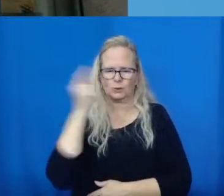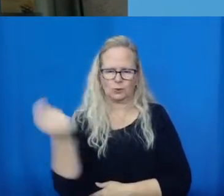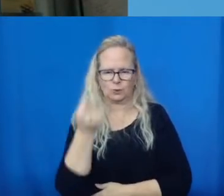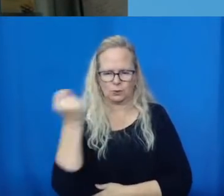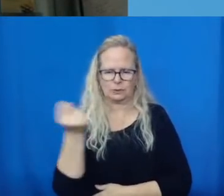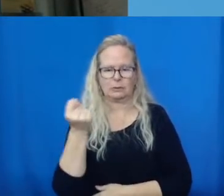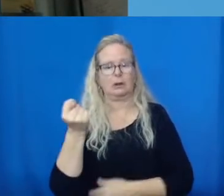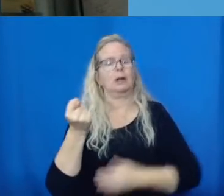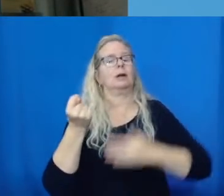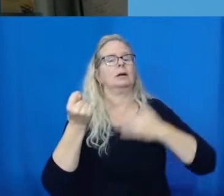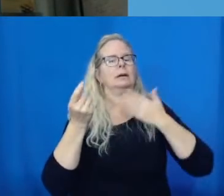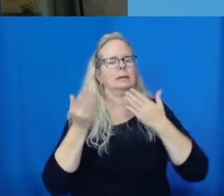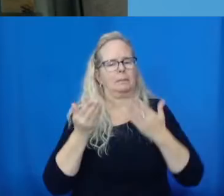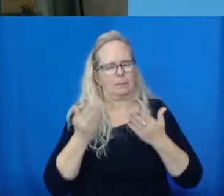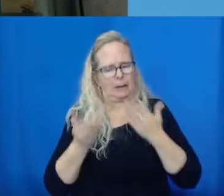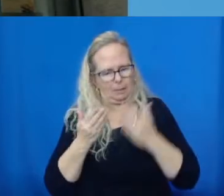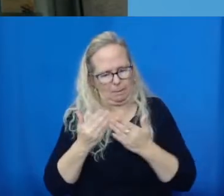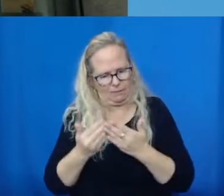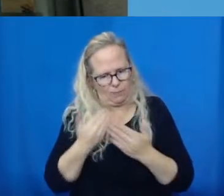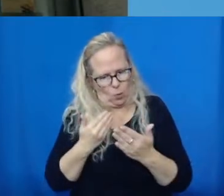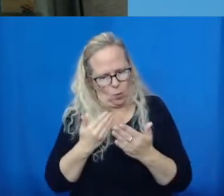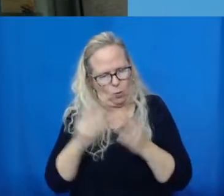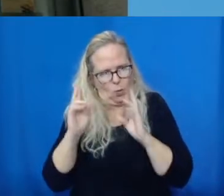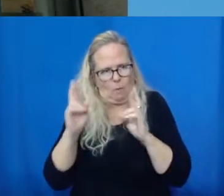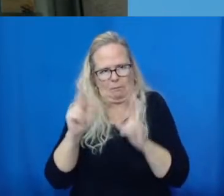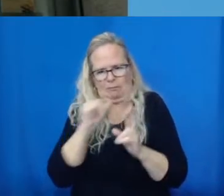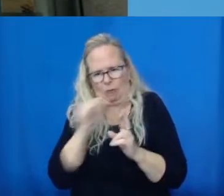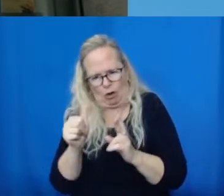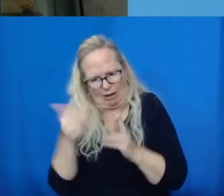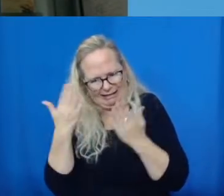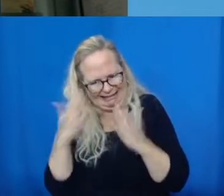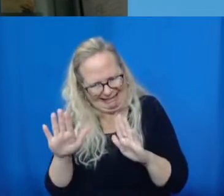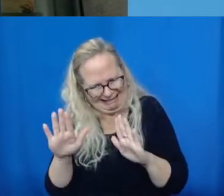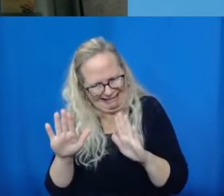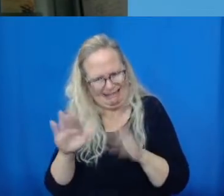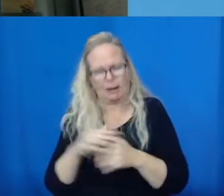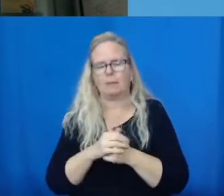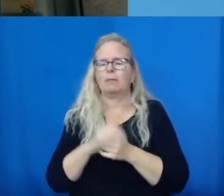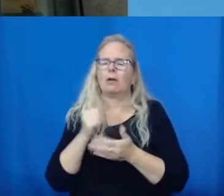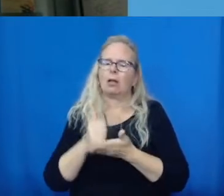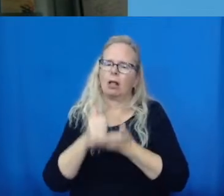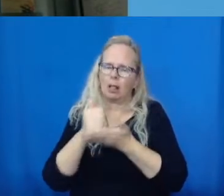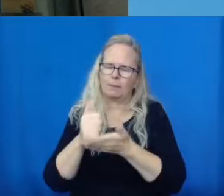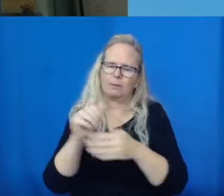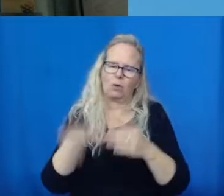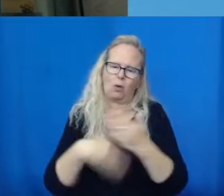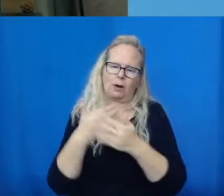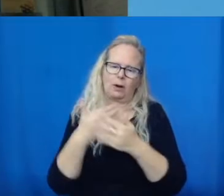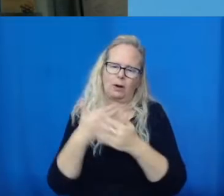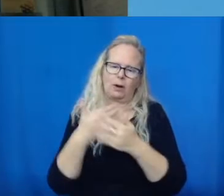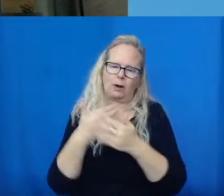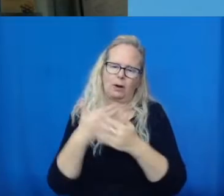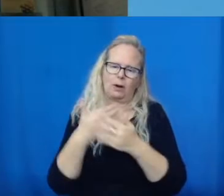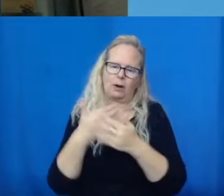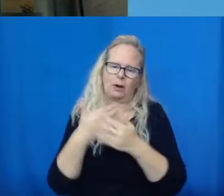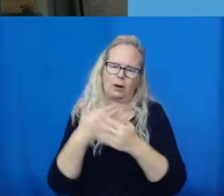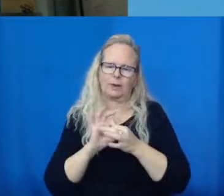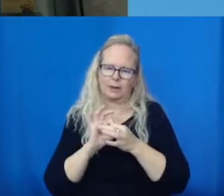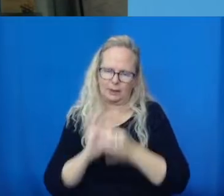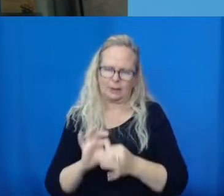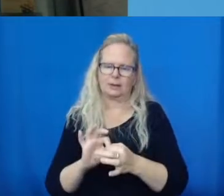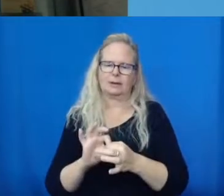science-based information as we can provide them with. Once again, thank you so very much to this amazing panel